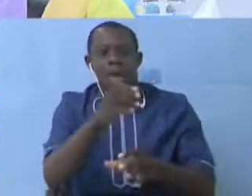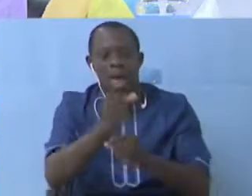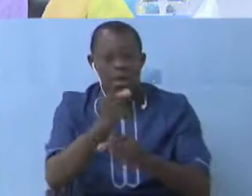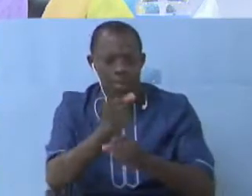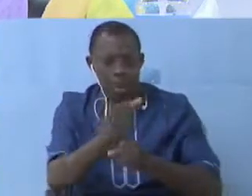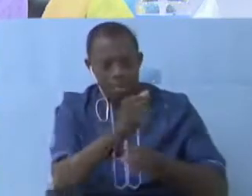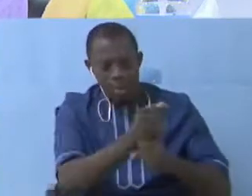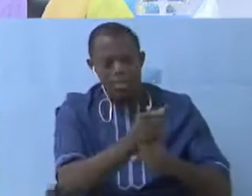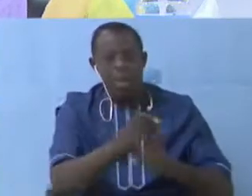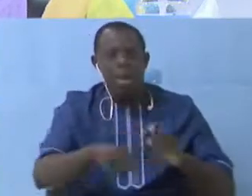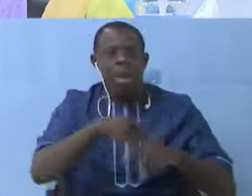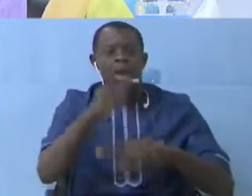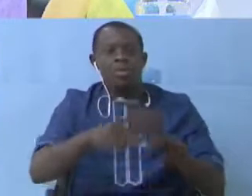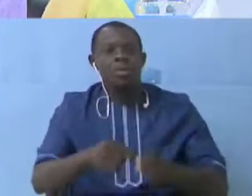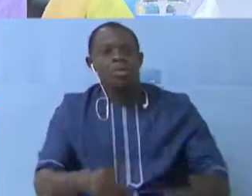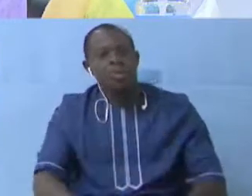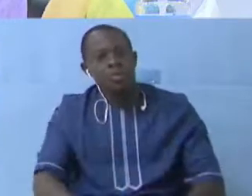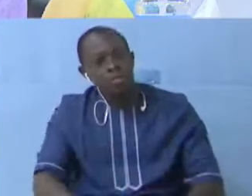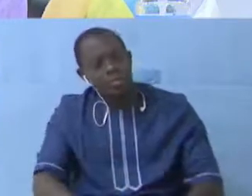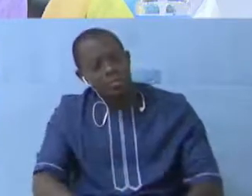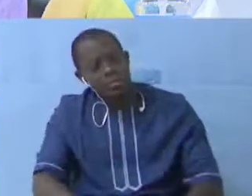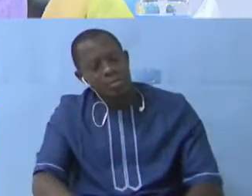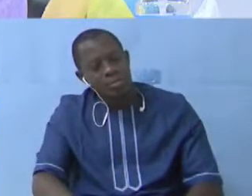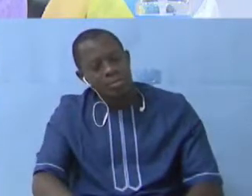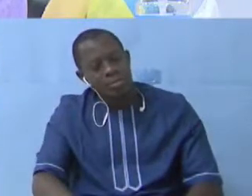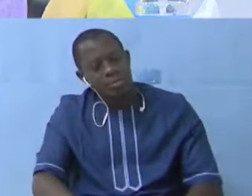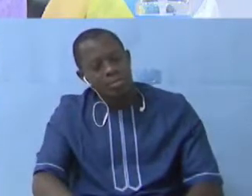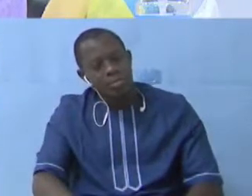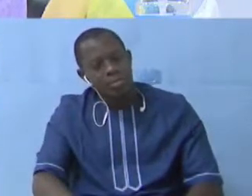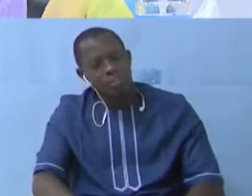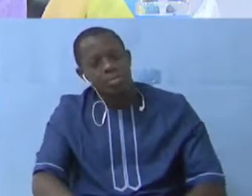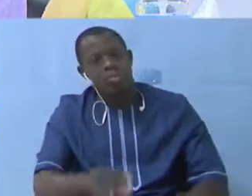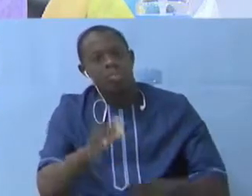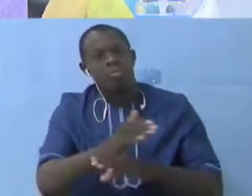a process of working with the African Commission.